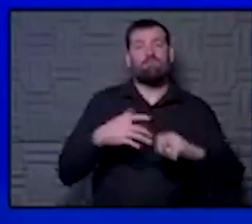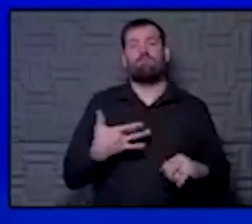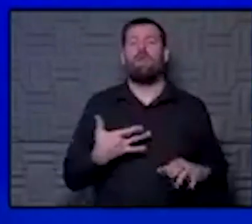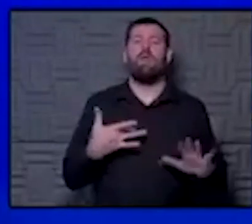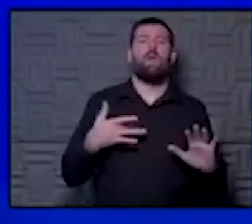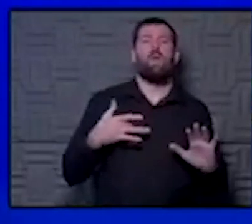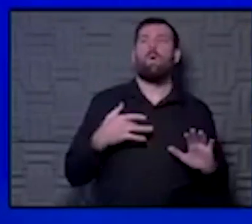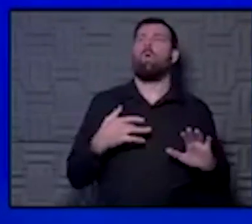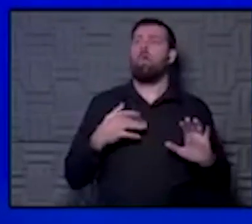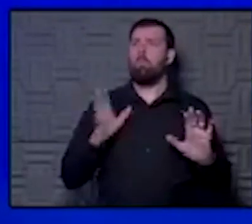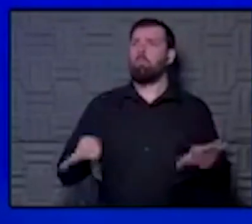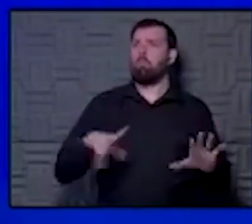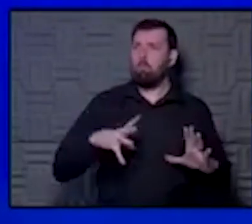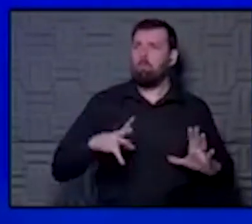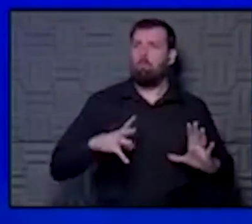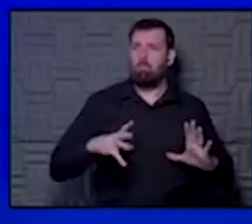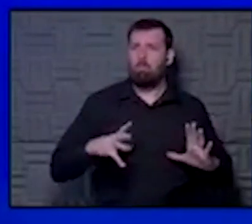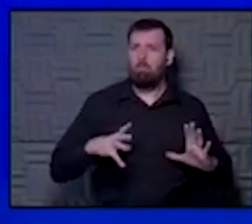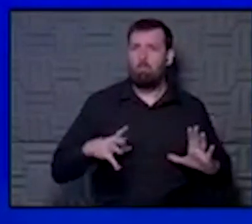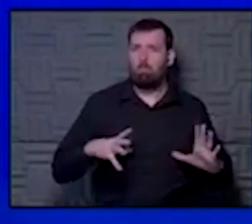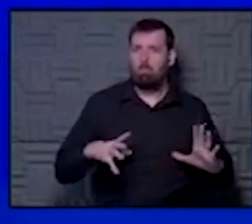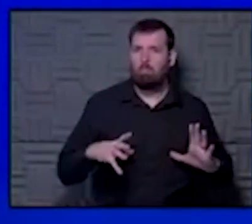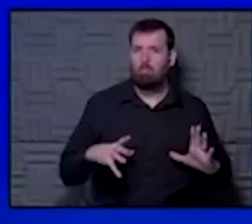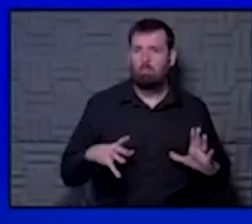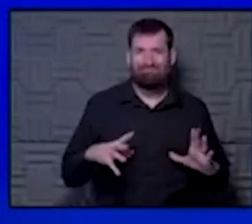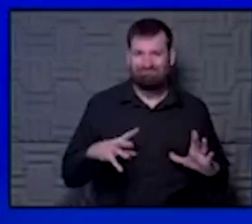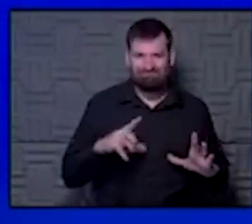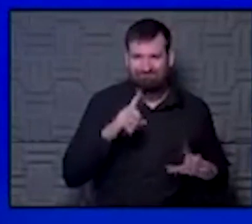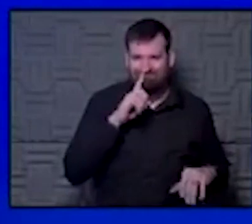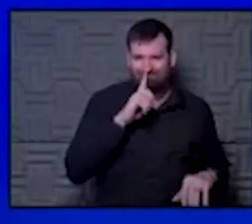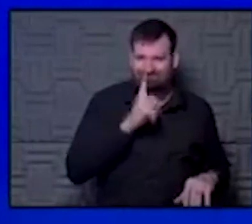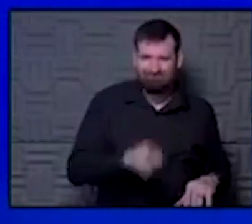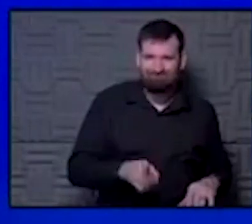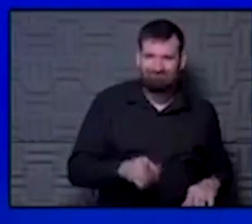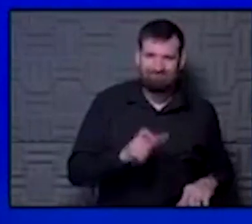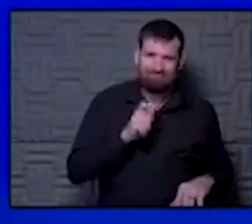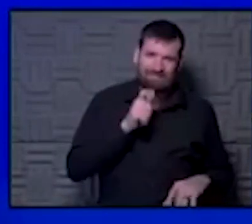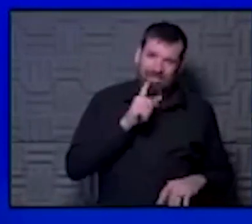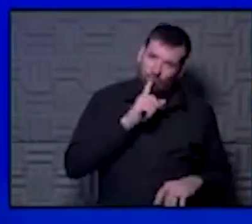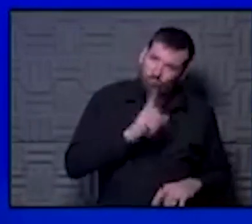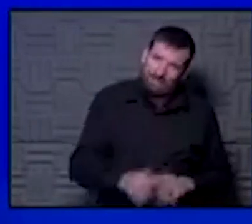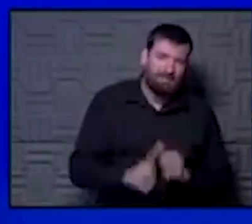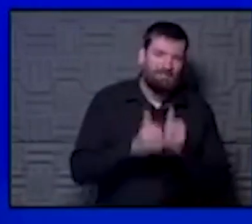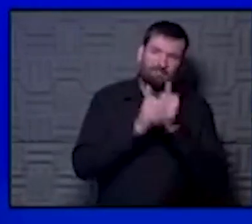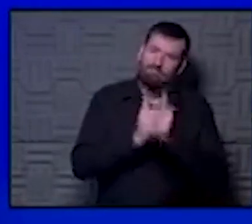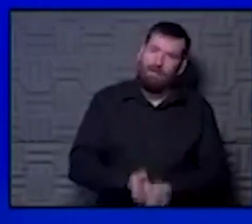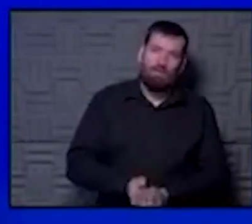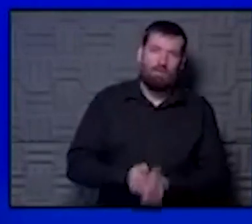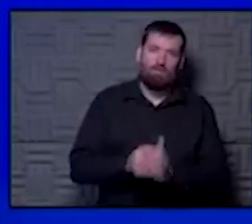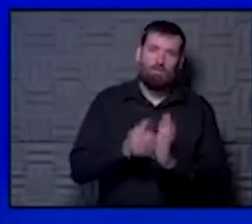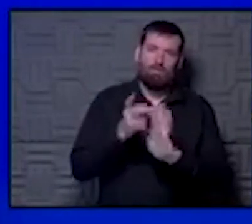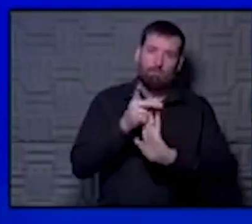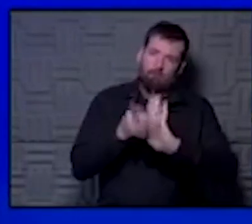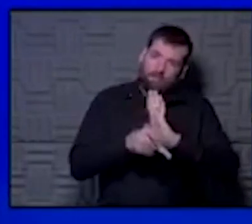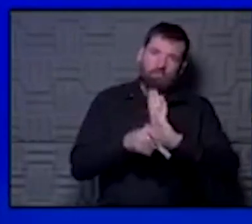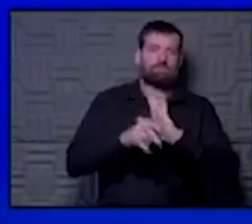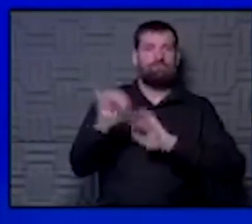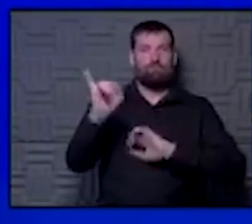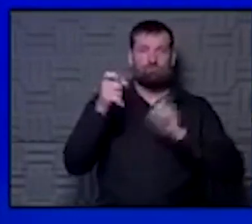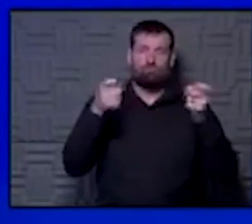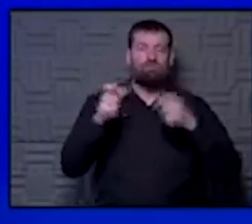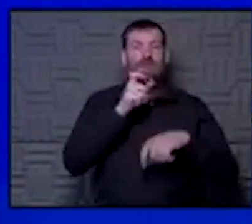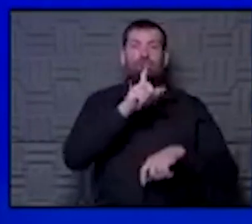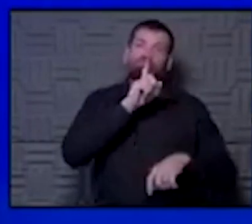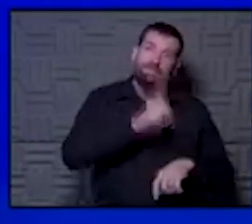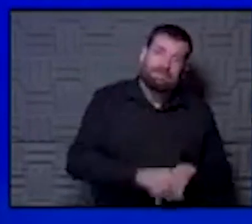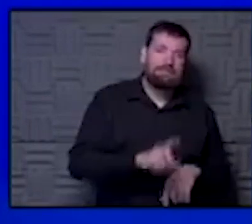of security, and they're not really practicing the pillars of infection control, not really 6 feet